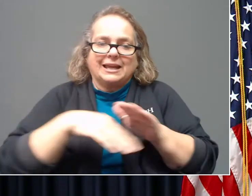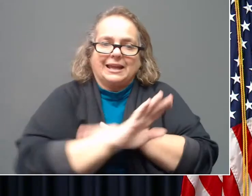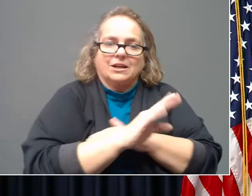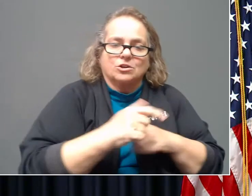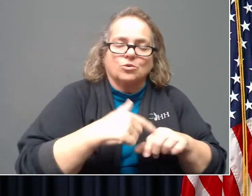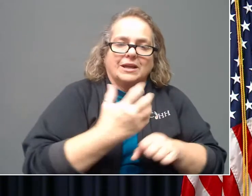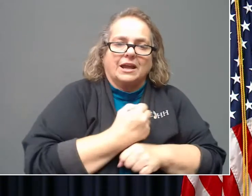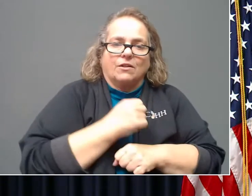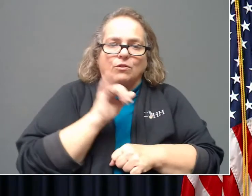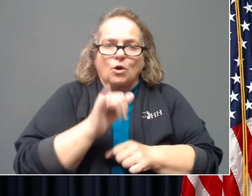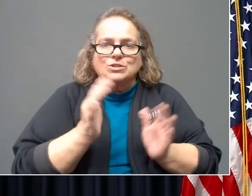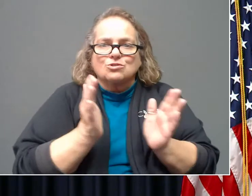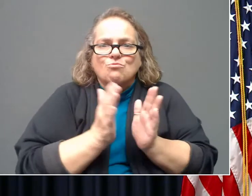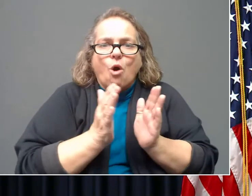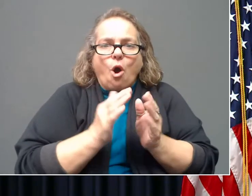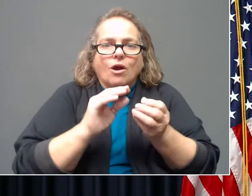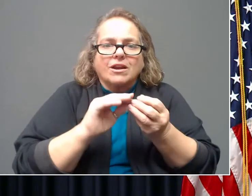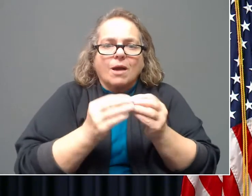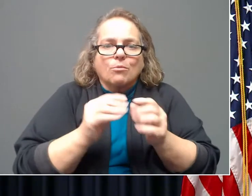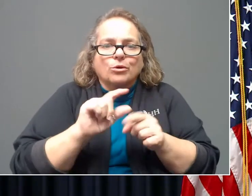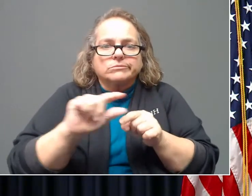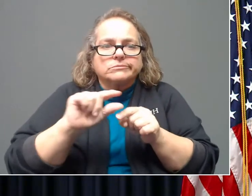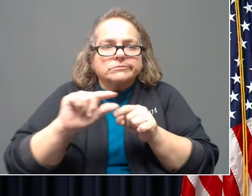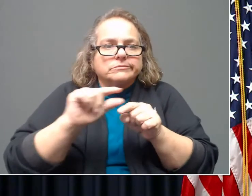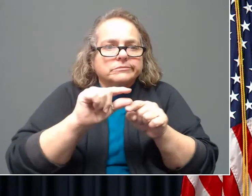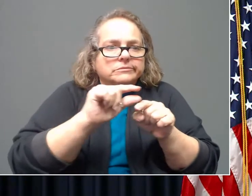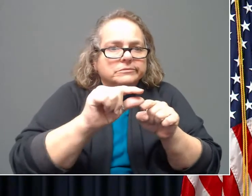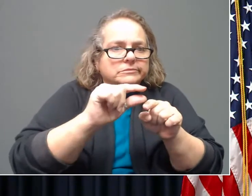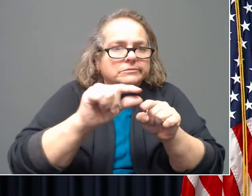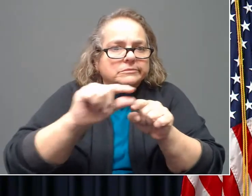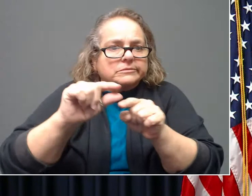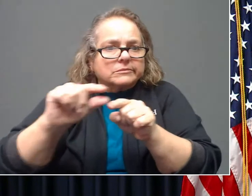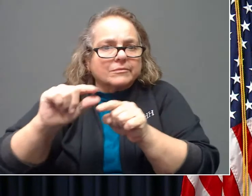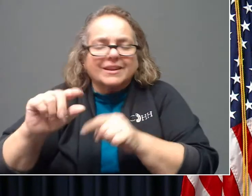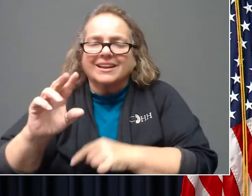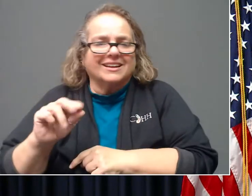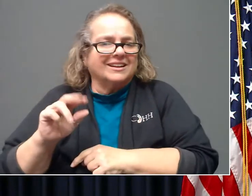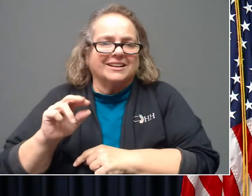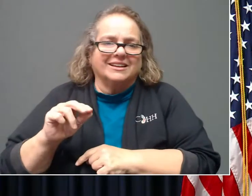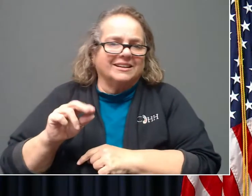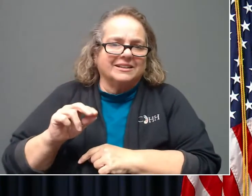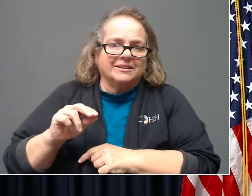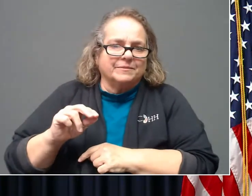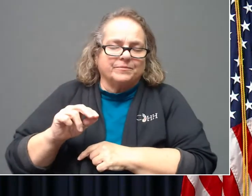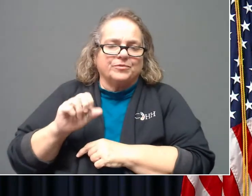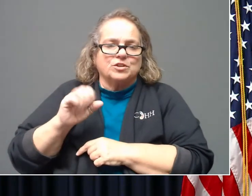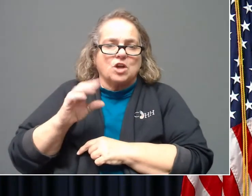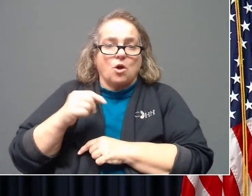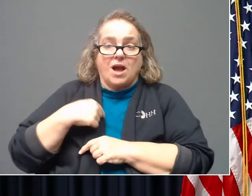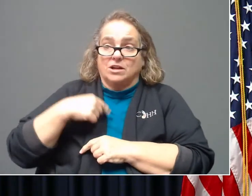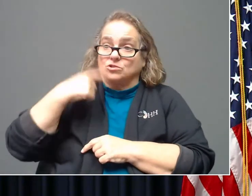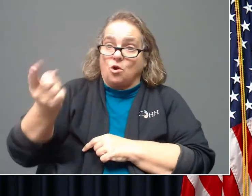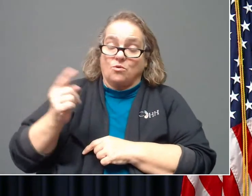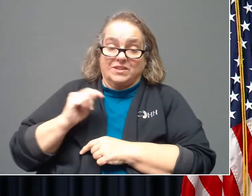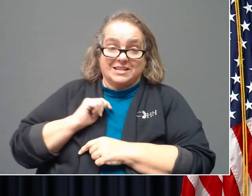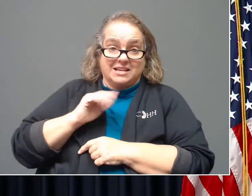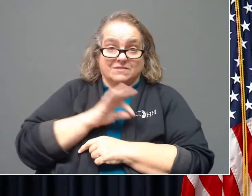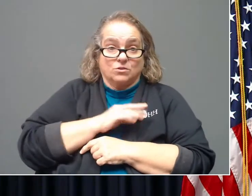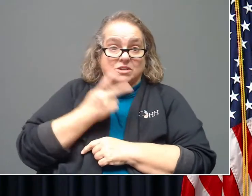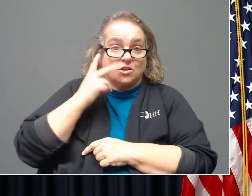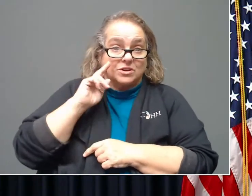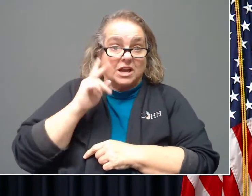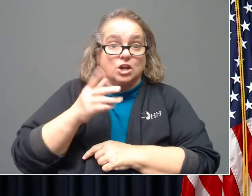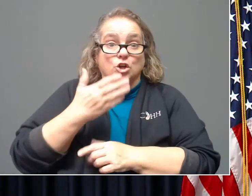36 spots? So what I communicated to the task force the other day is a lot of good parts in this, but